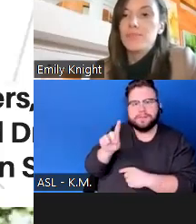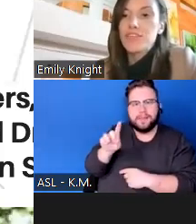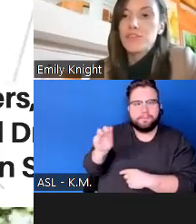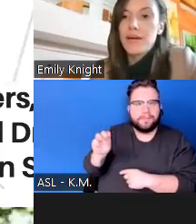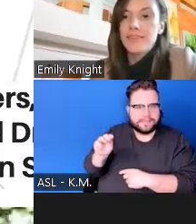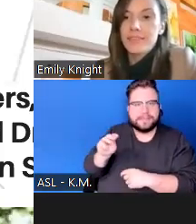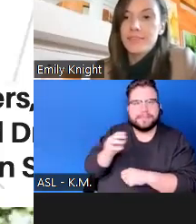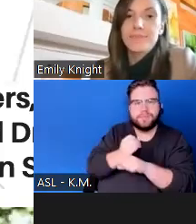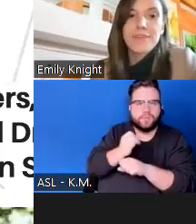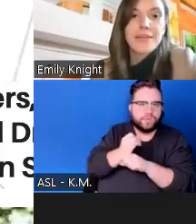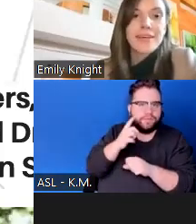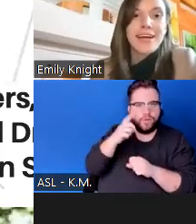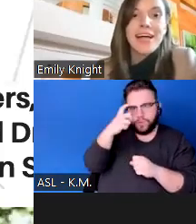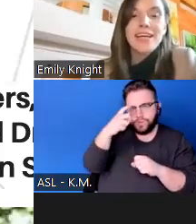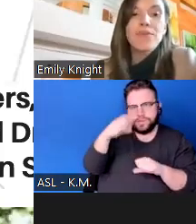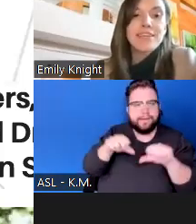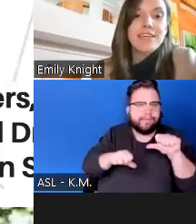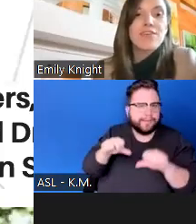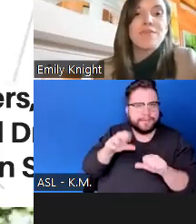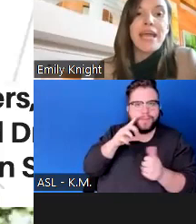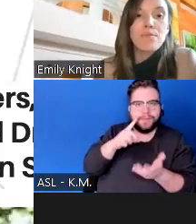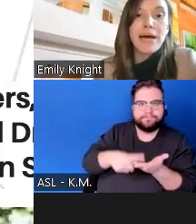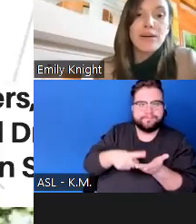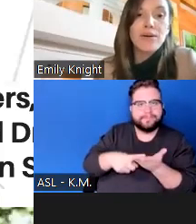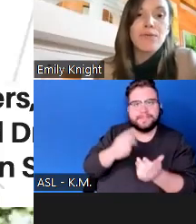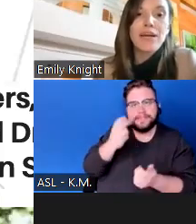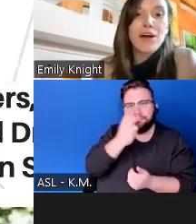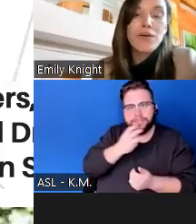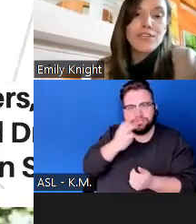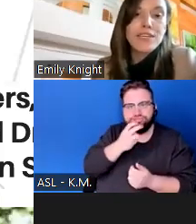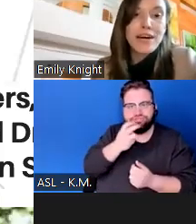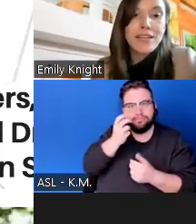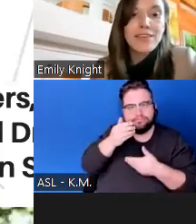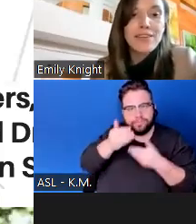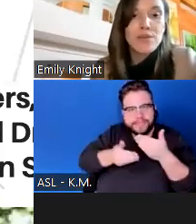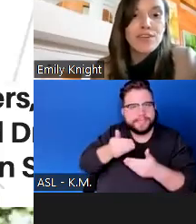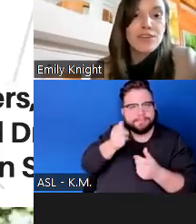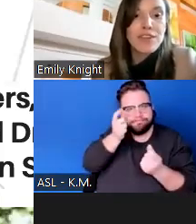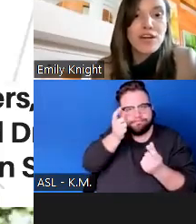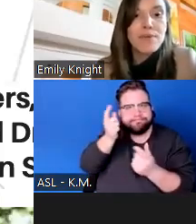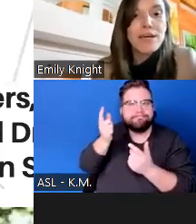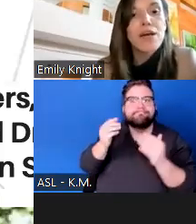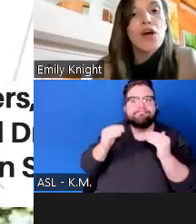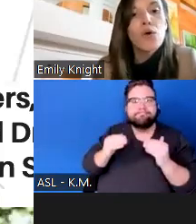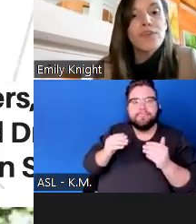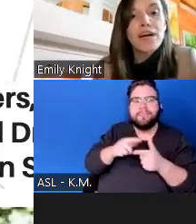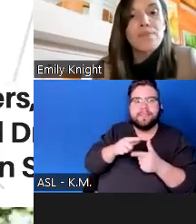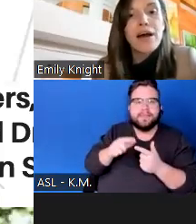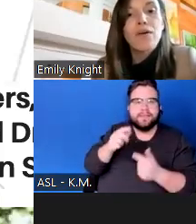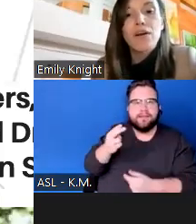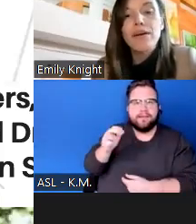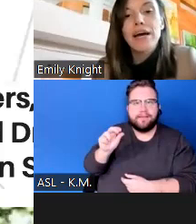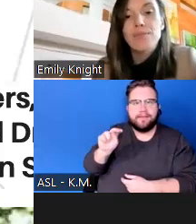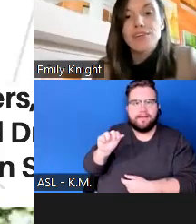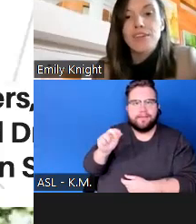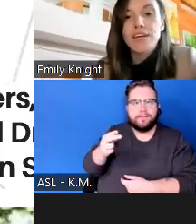discussing speech processing. And then you will get to hear from Hannah Peck, one of our OT colleagues, occupational therapy, who will talk